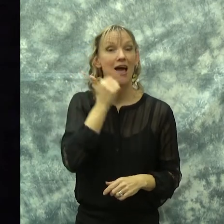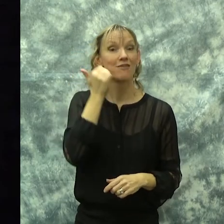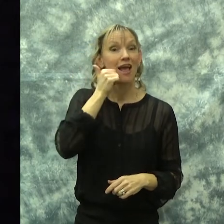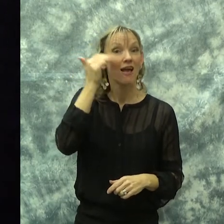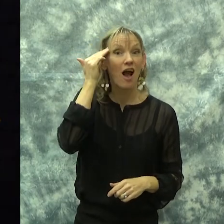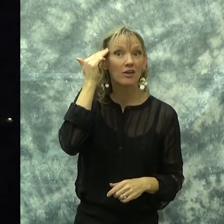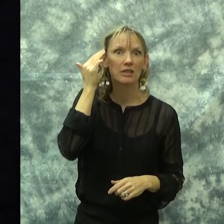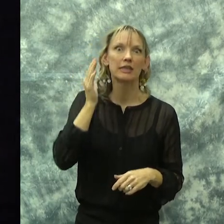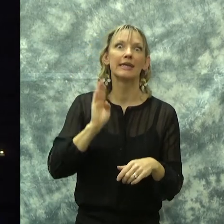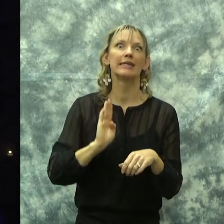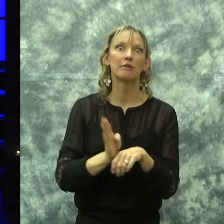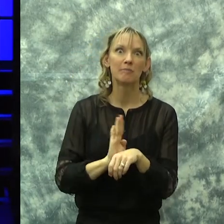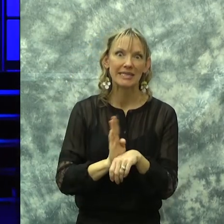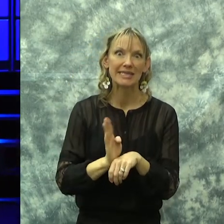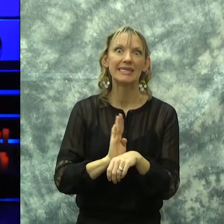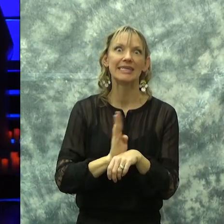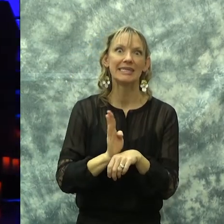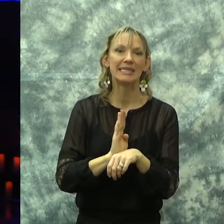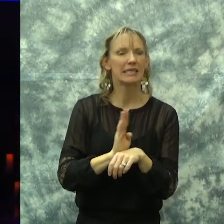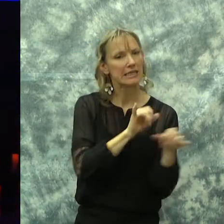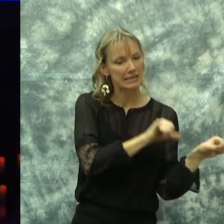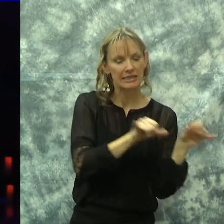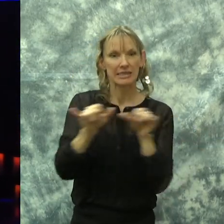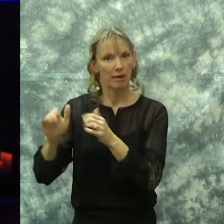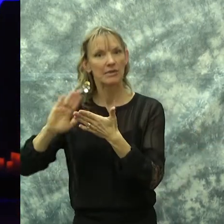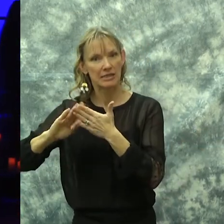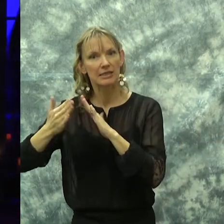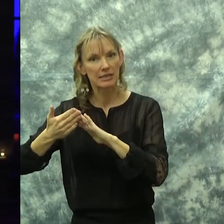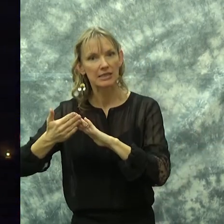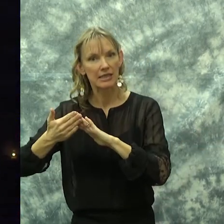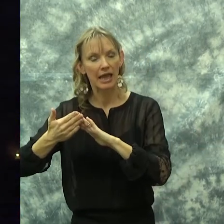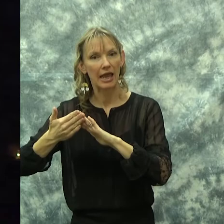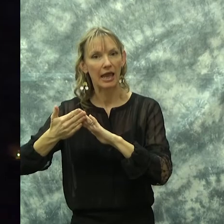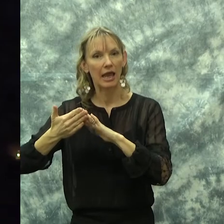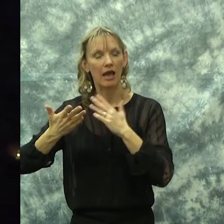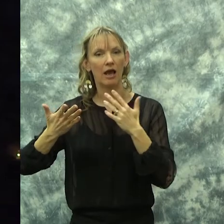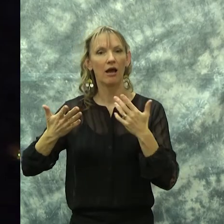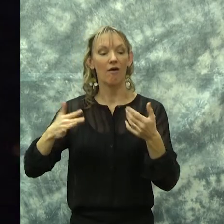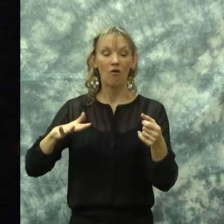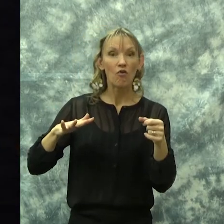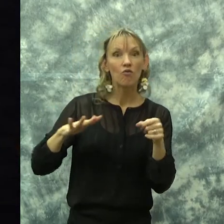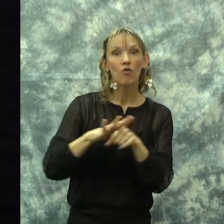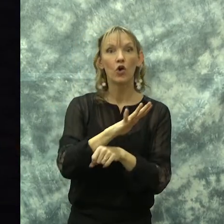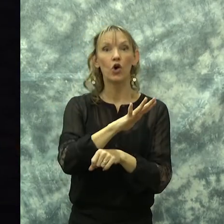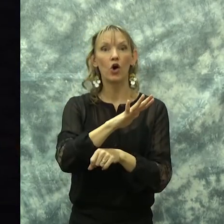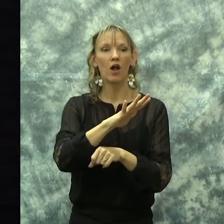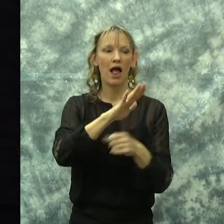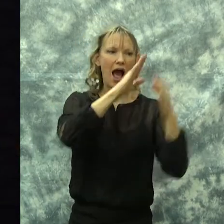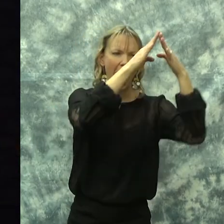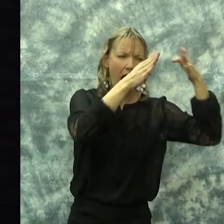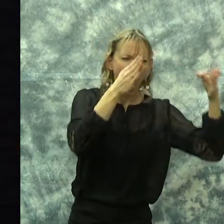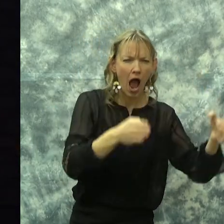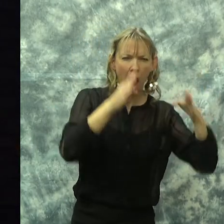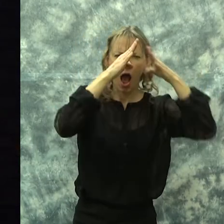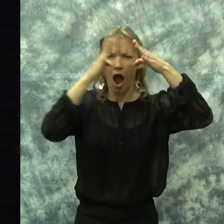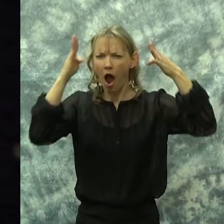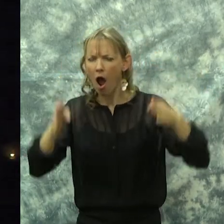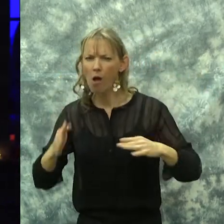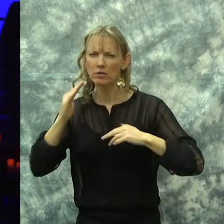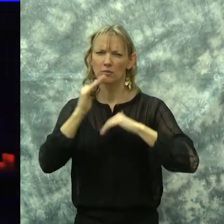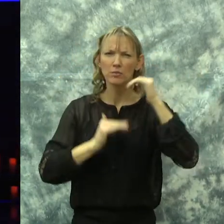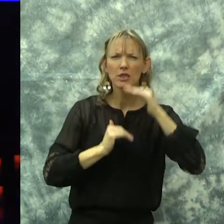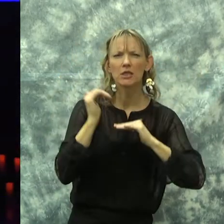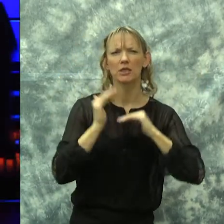is very busy, just like a city. And it's filled with houses and buildings